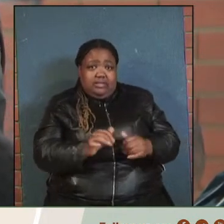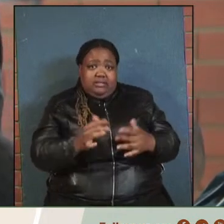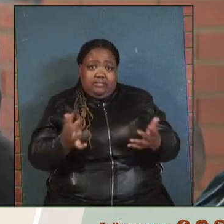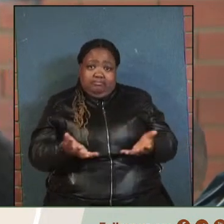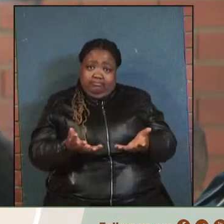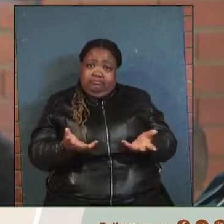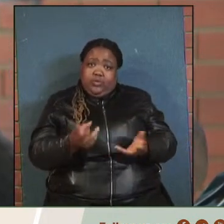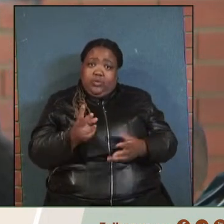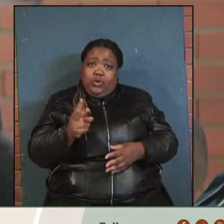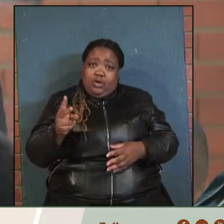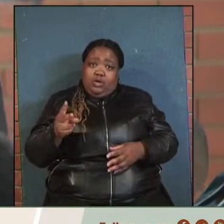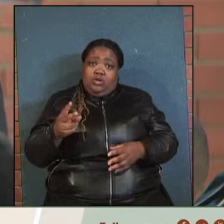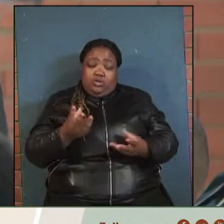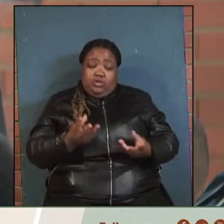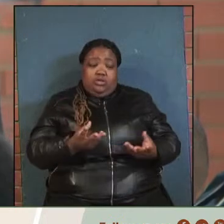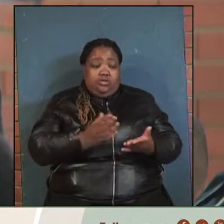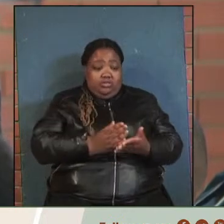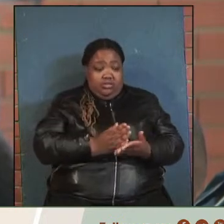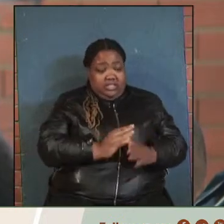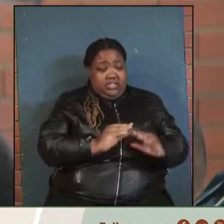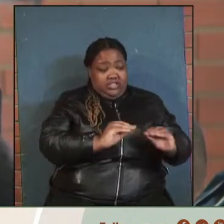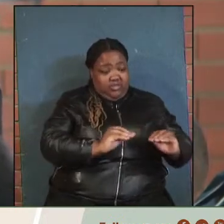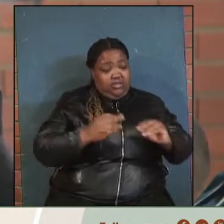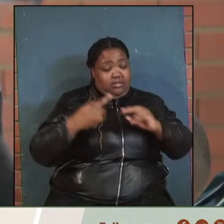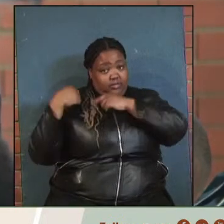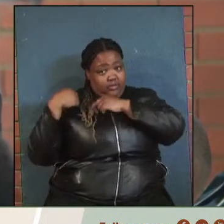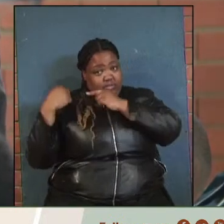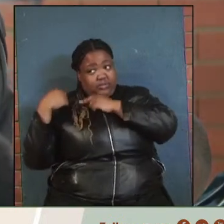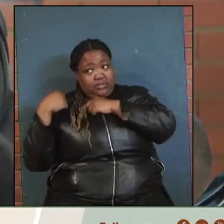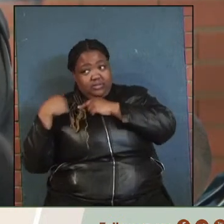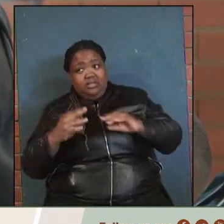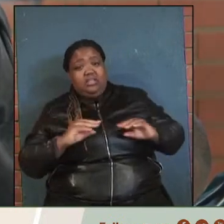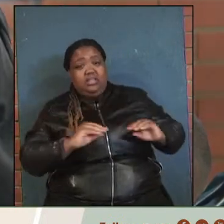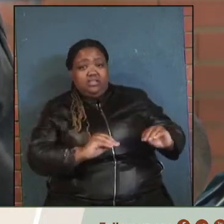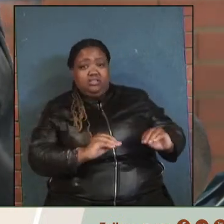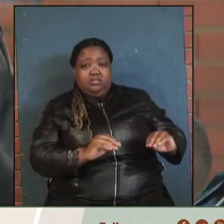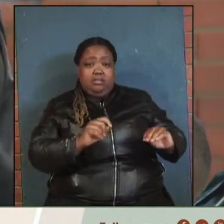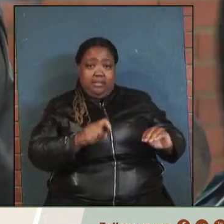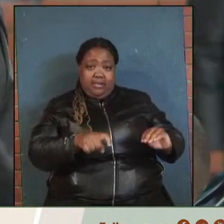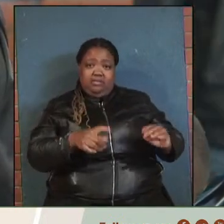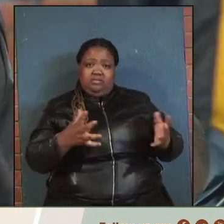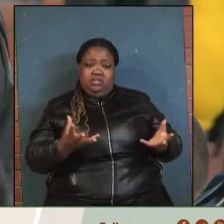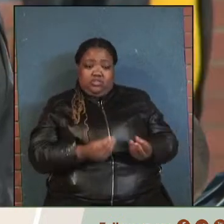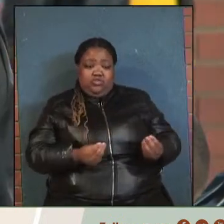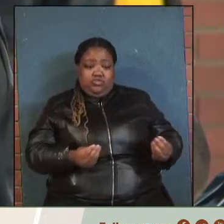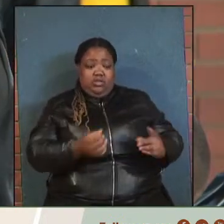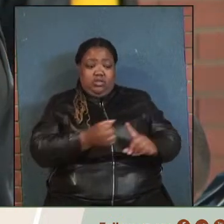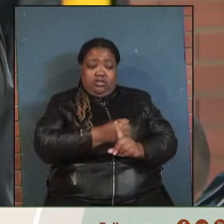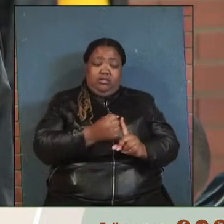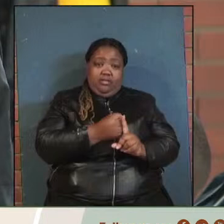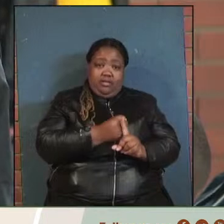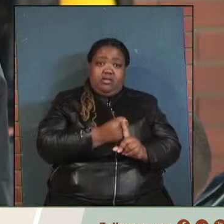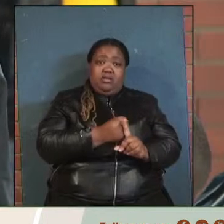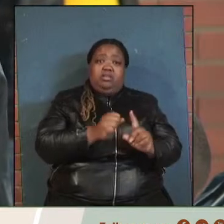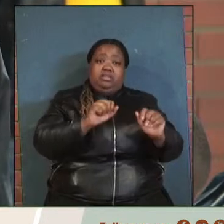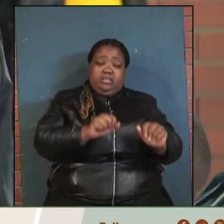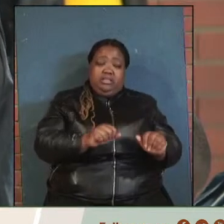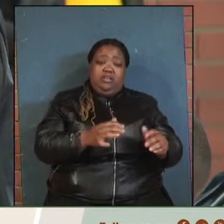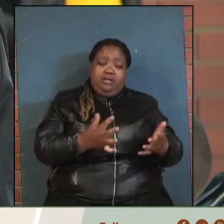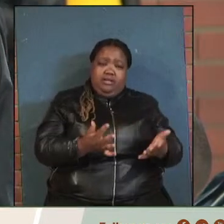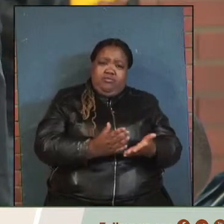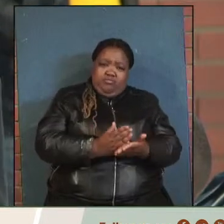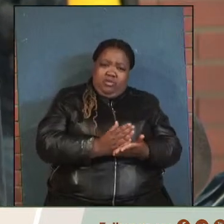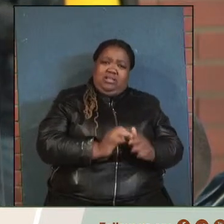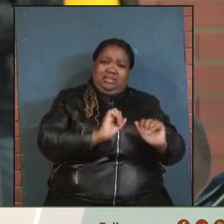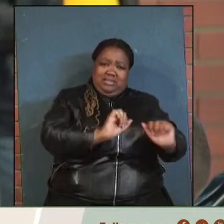them their responsibility, because as you're talking about child abuse, the child can also abuse their rights if they